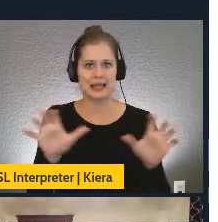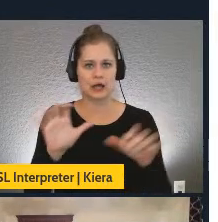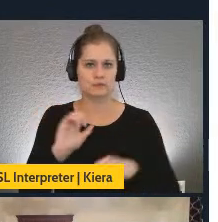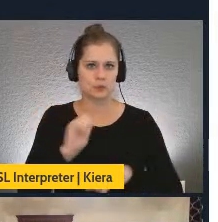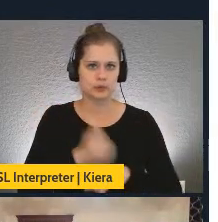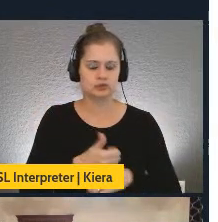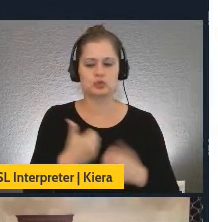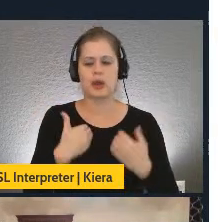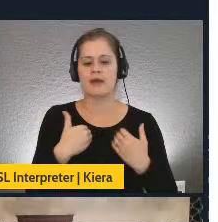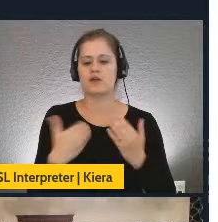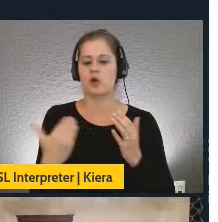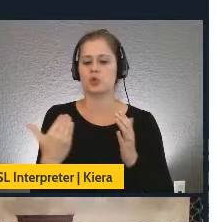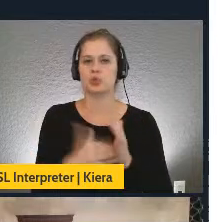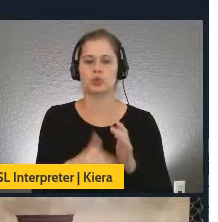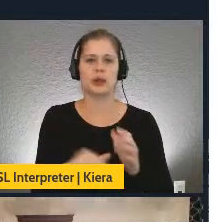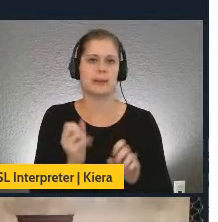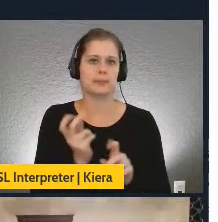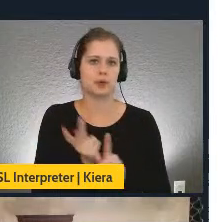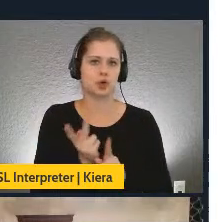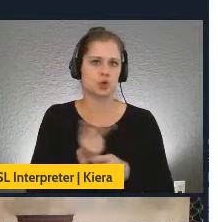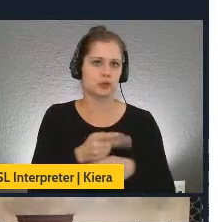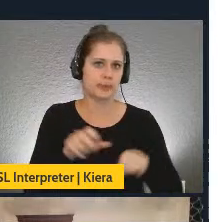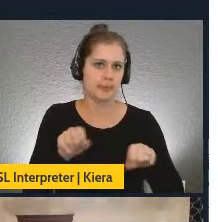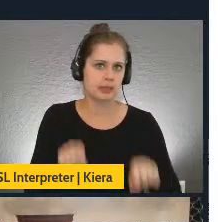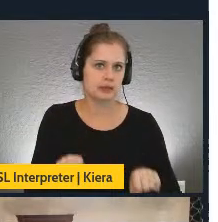to have to shift security left.